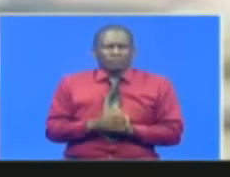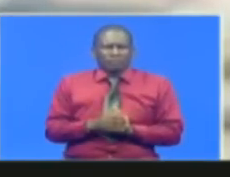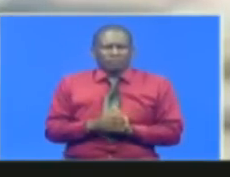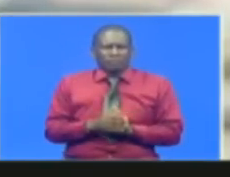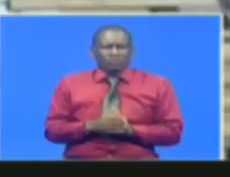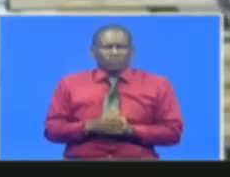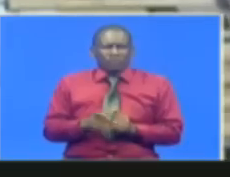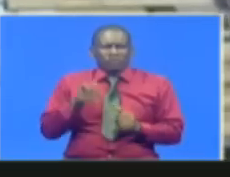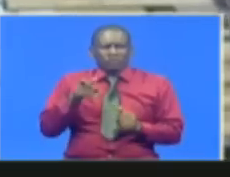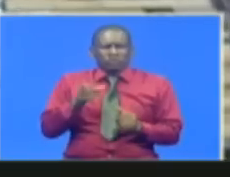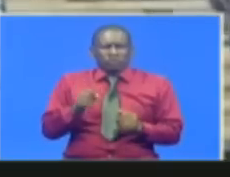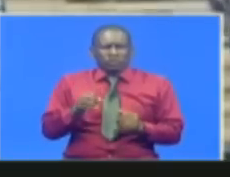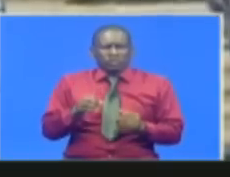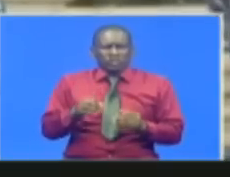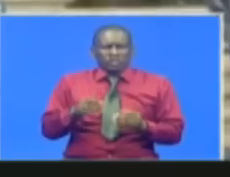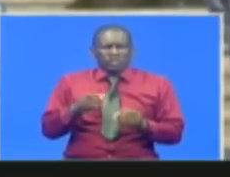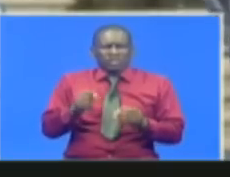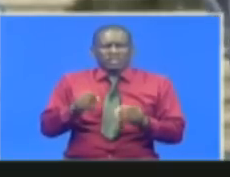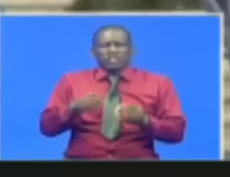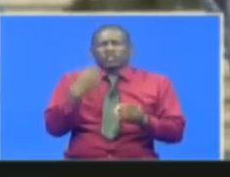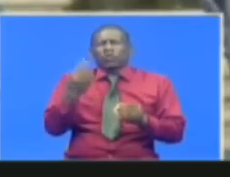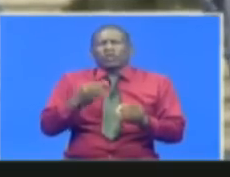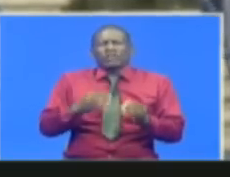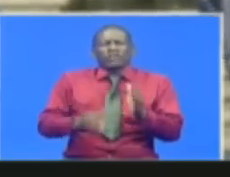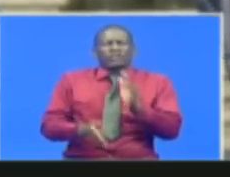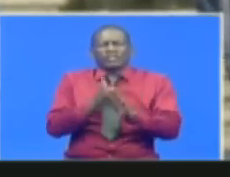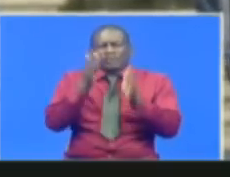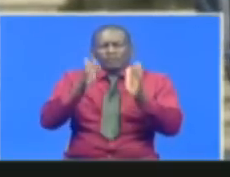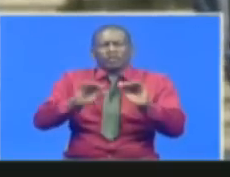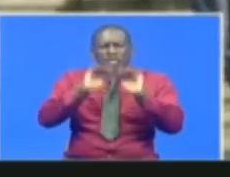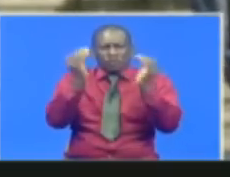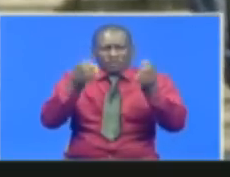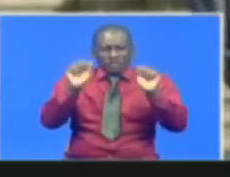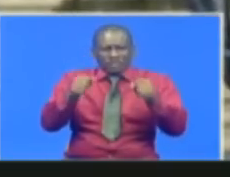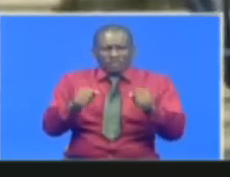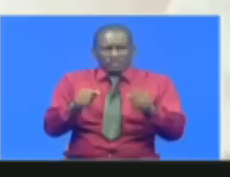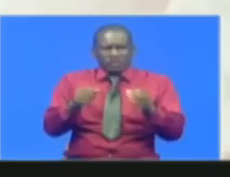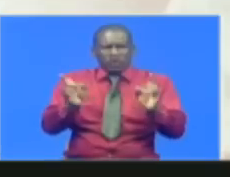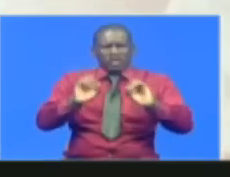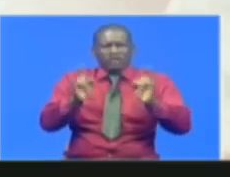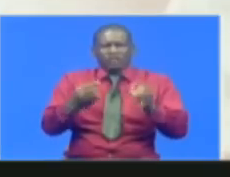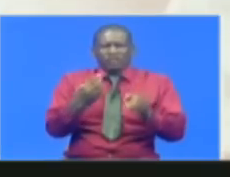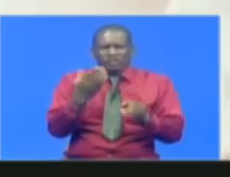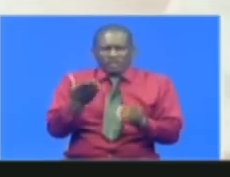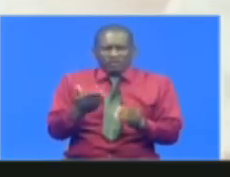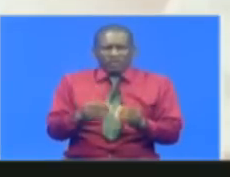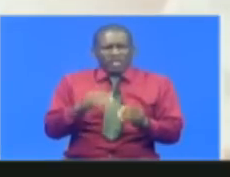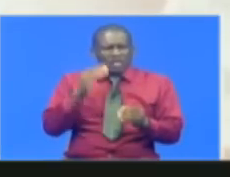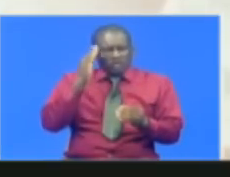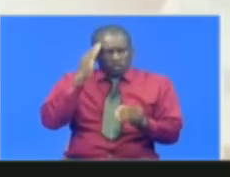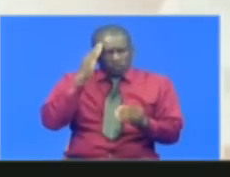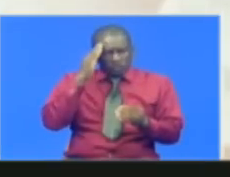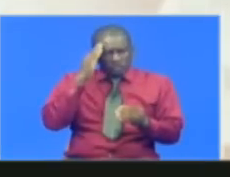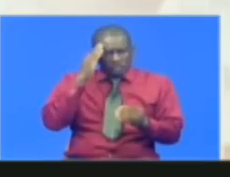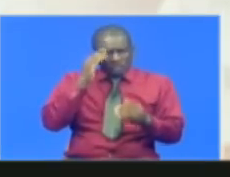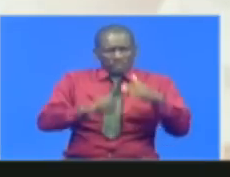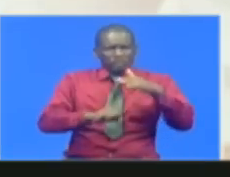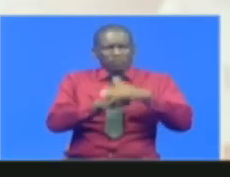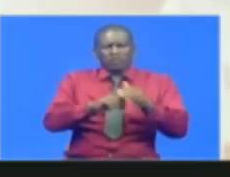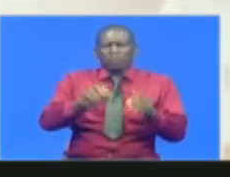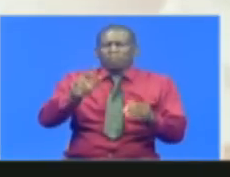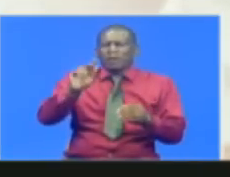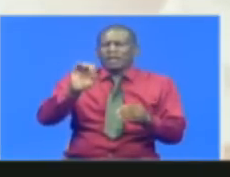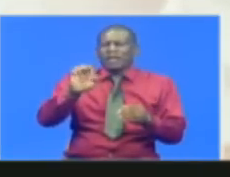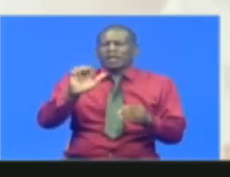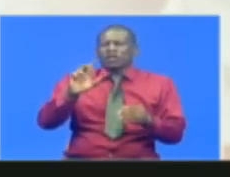in his prime. He's the only man in the world that can break 2 hours, absolutely no question about it, or ever has been, frankly. His thoughts echoed by fans in Kipchoge's